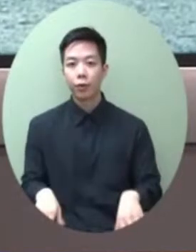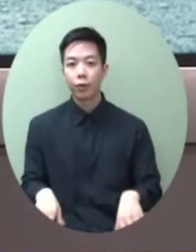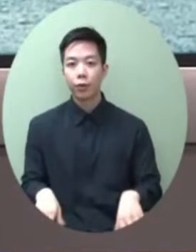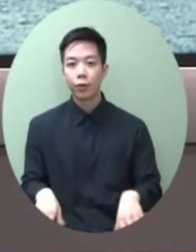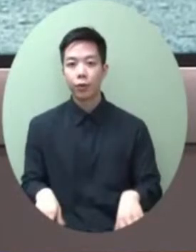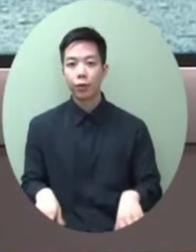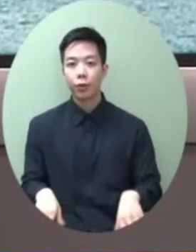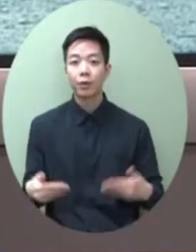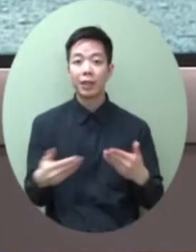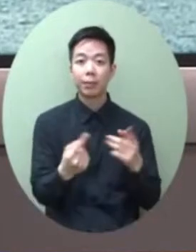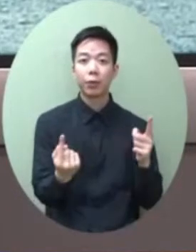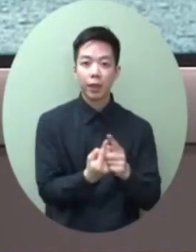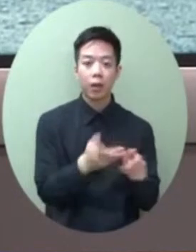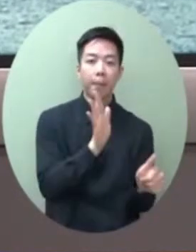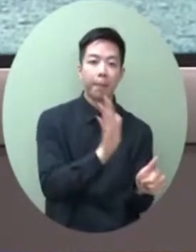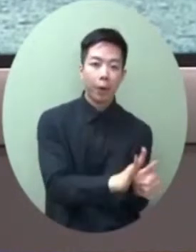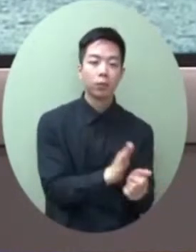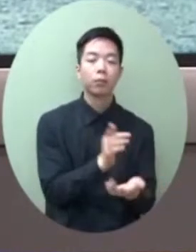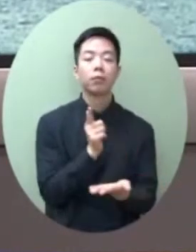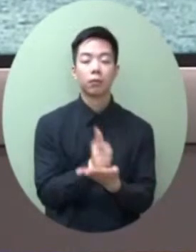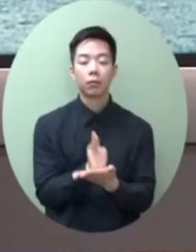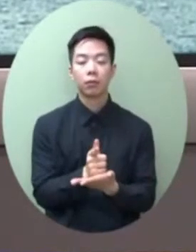contacts first.